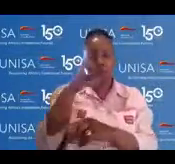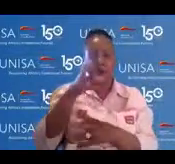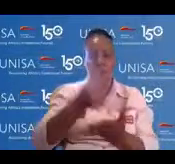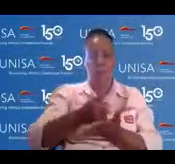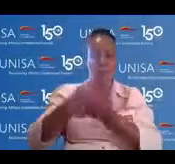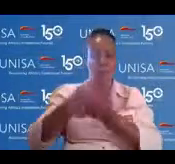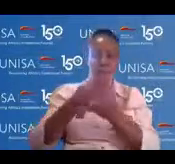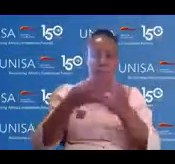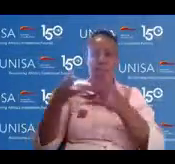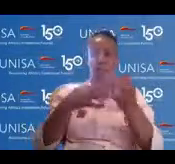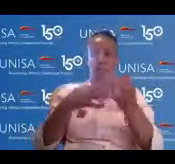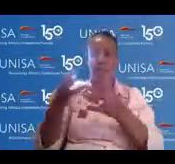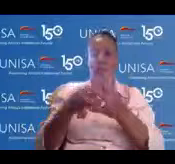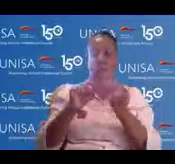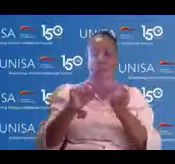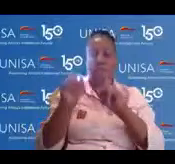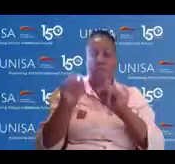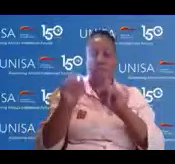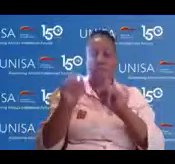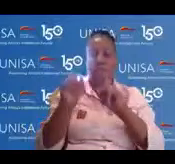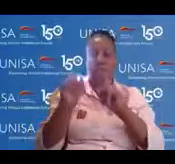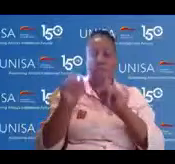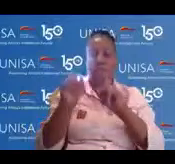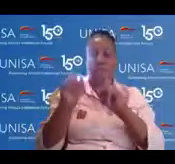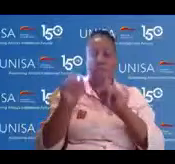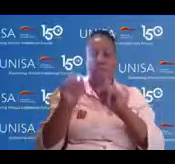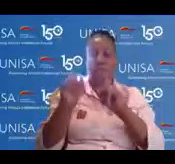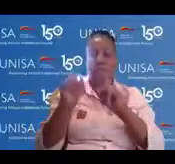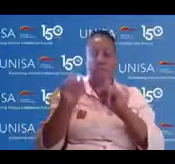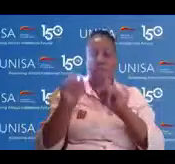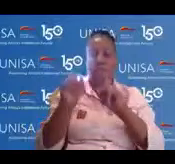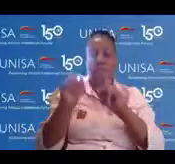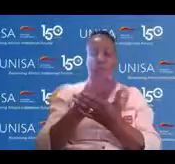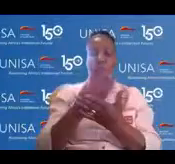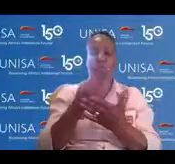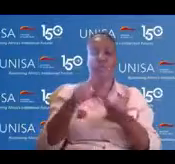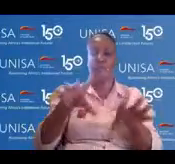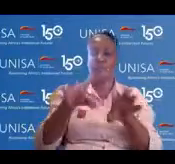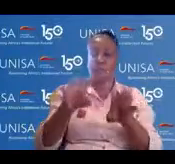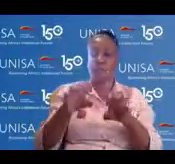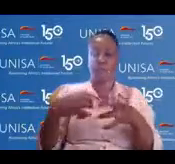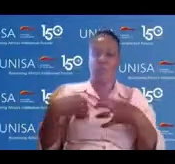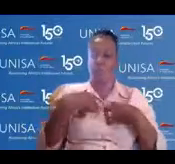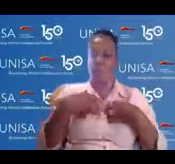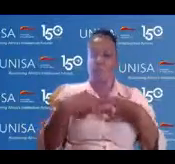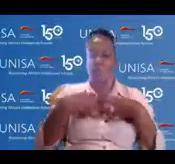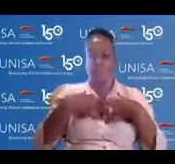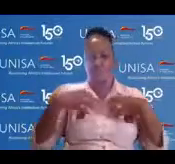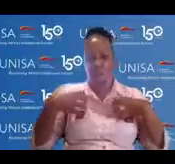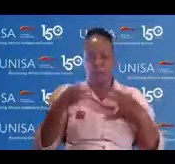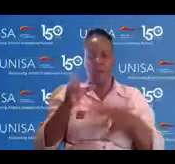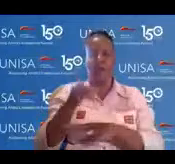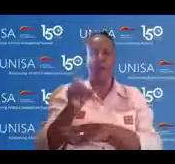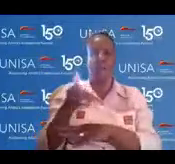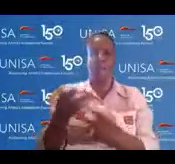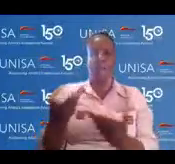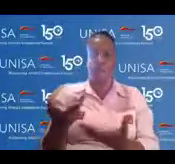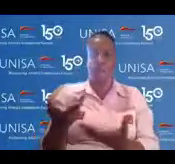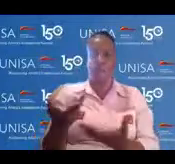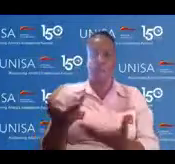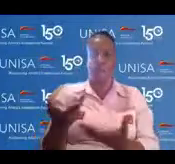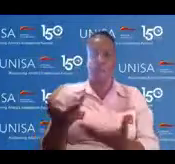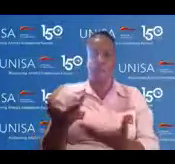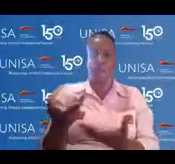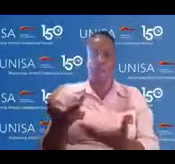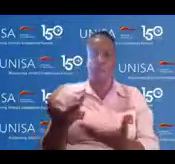questions regarding study plans or dealing with exam anxiety and stress as well. So while we're